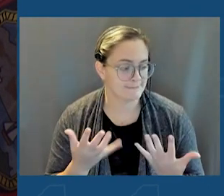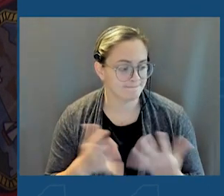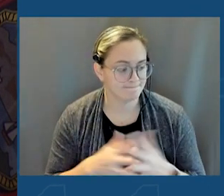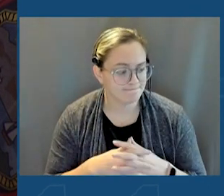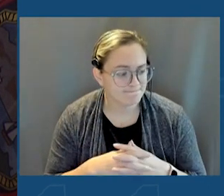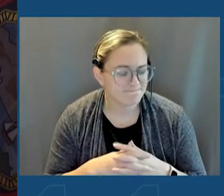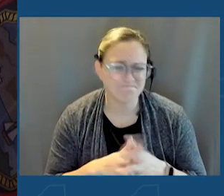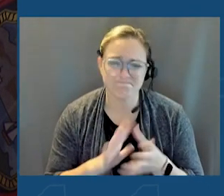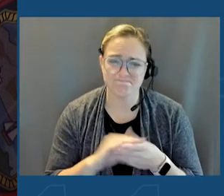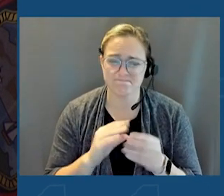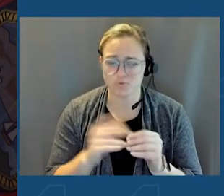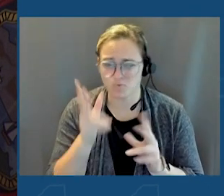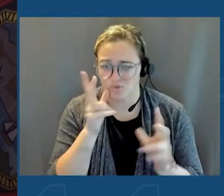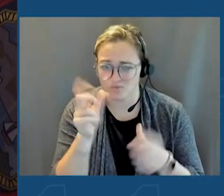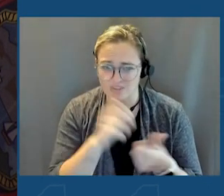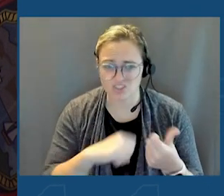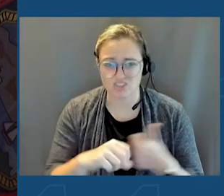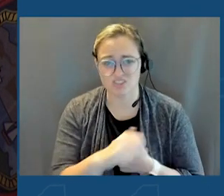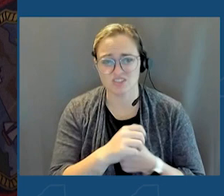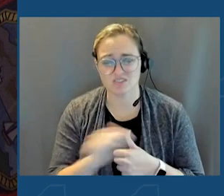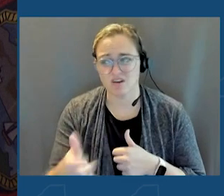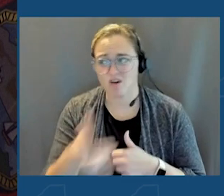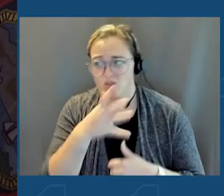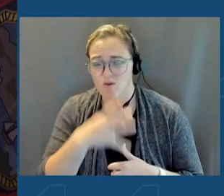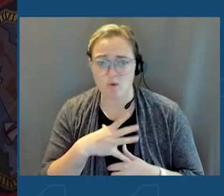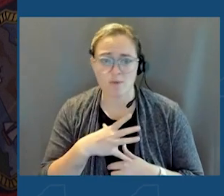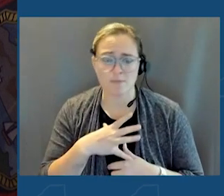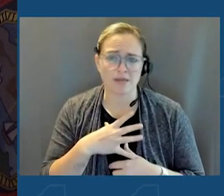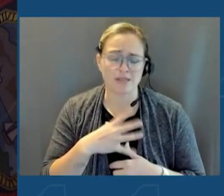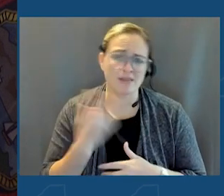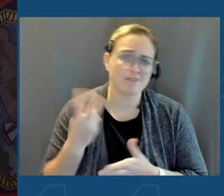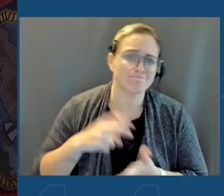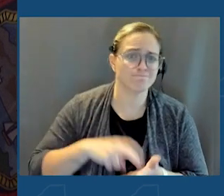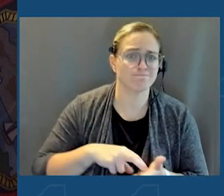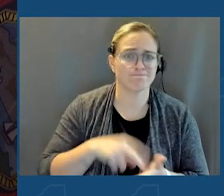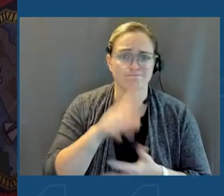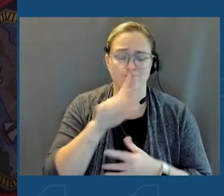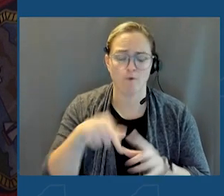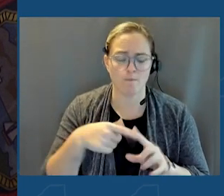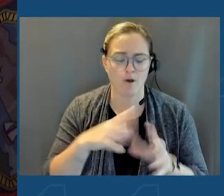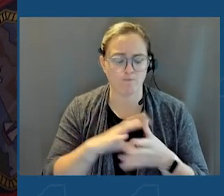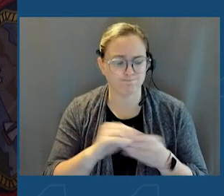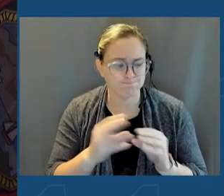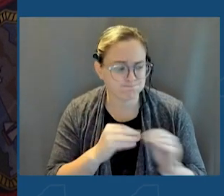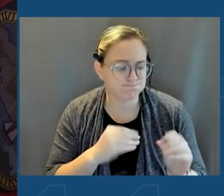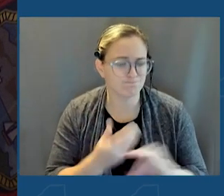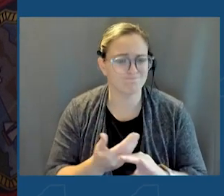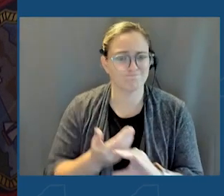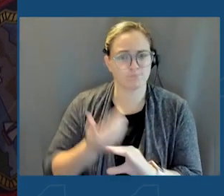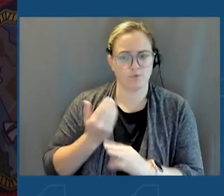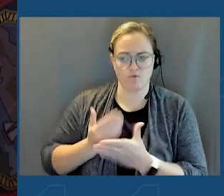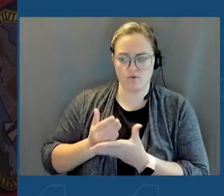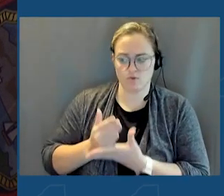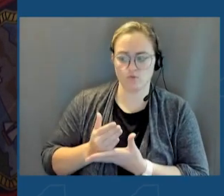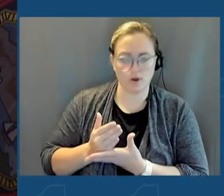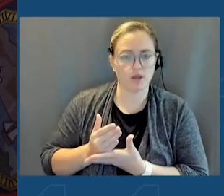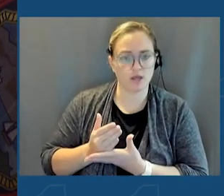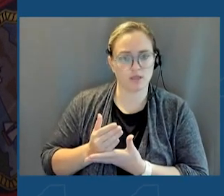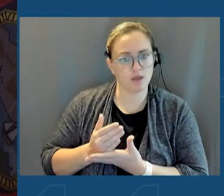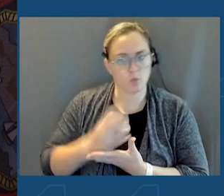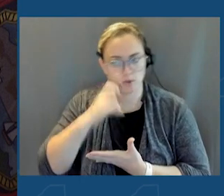stories we heard from each other, other women who came forward to talk about how before that right that we had taken for